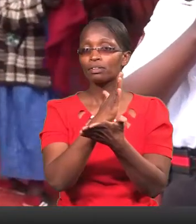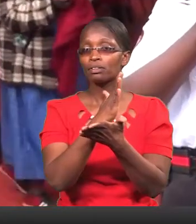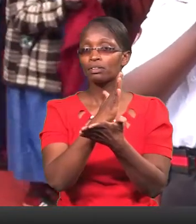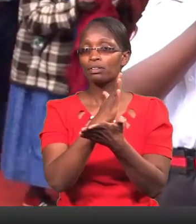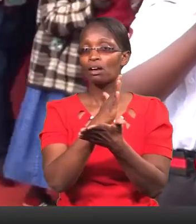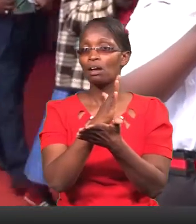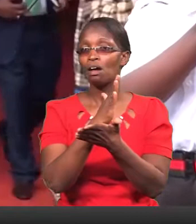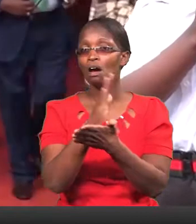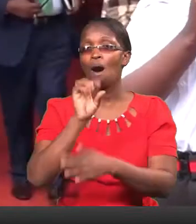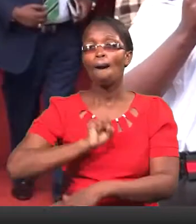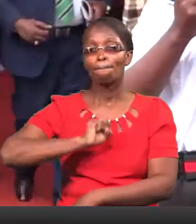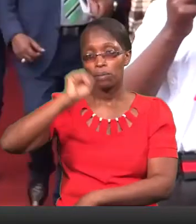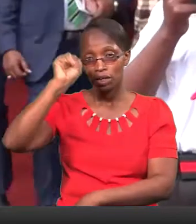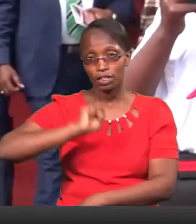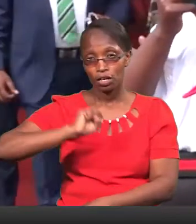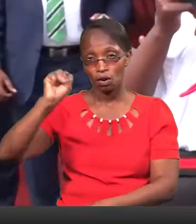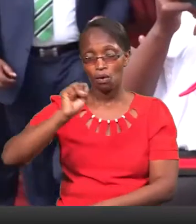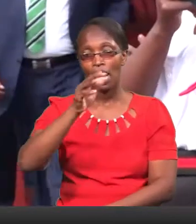rights,